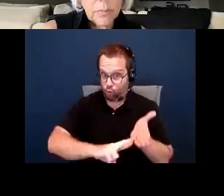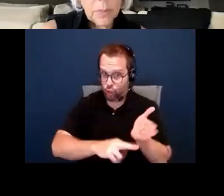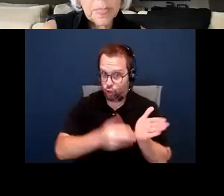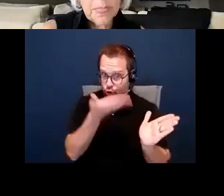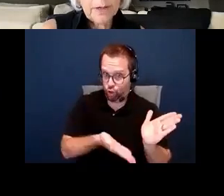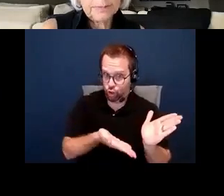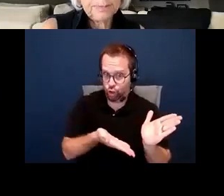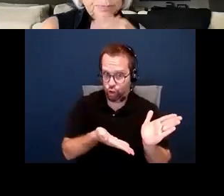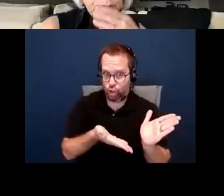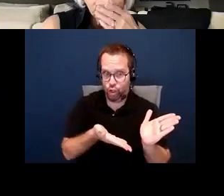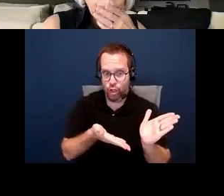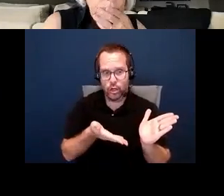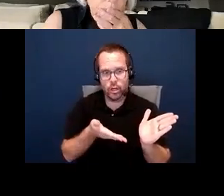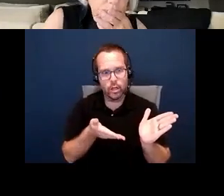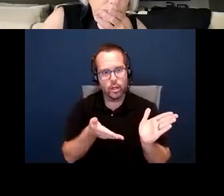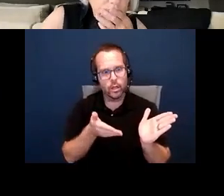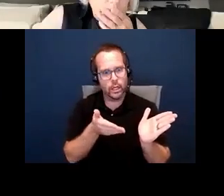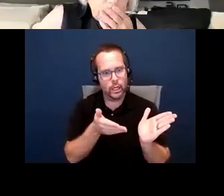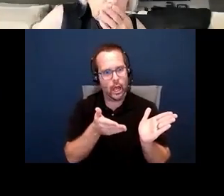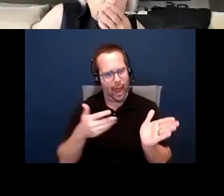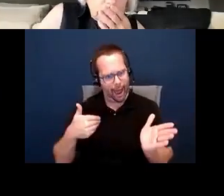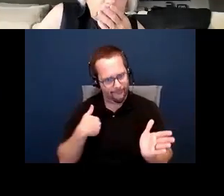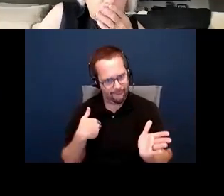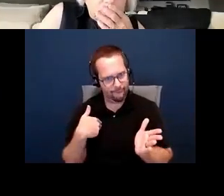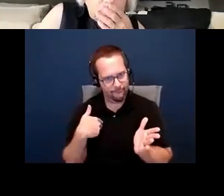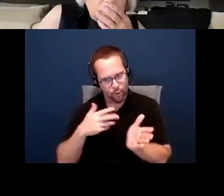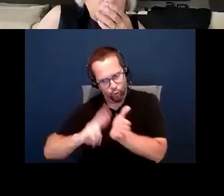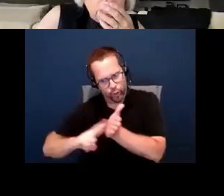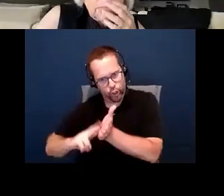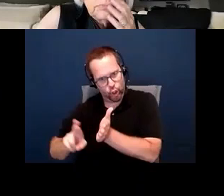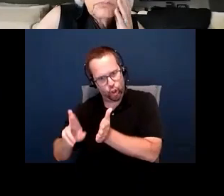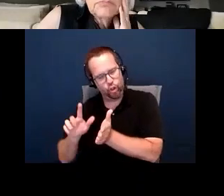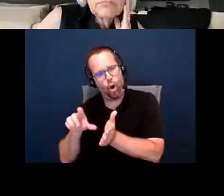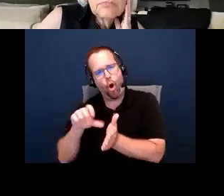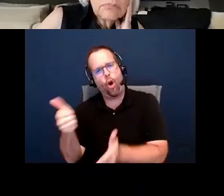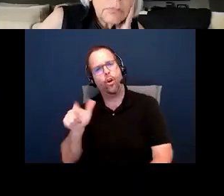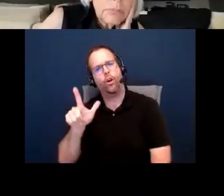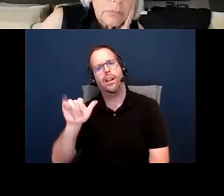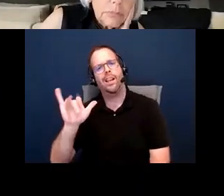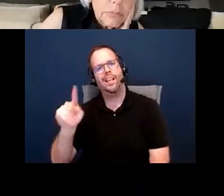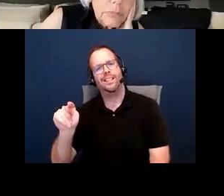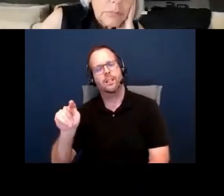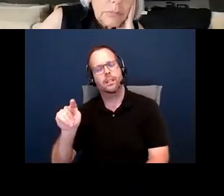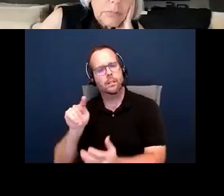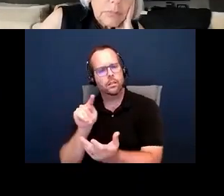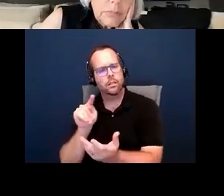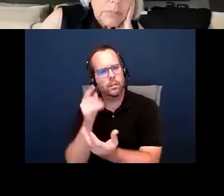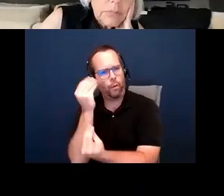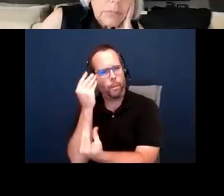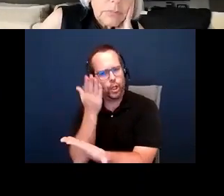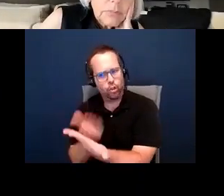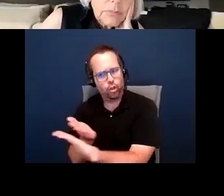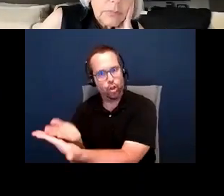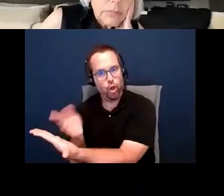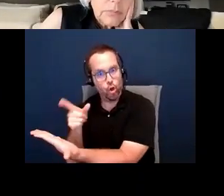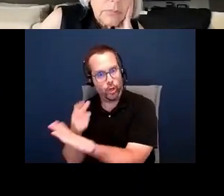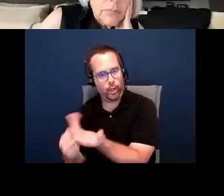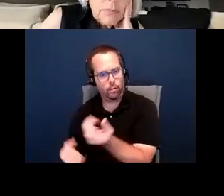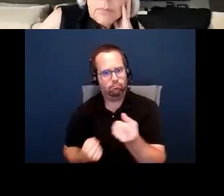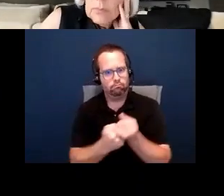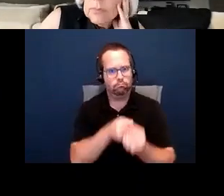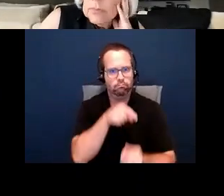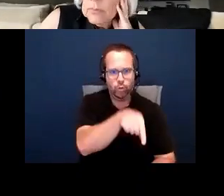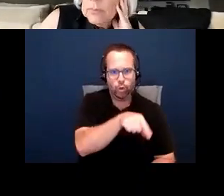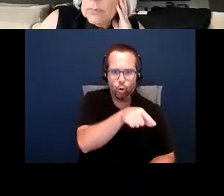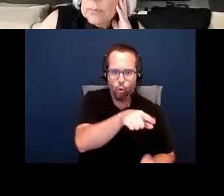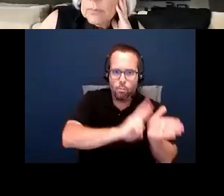research topic that's supported by the literature, and that you're able to draw upon the literature and cite the literature very clearly and concisely